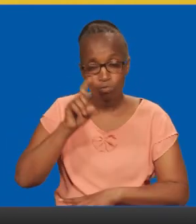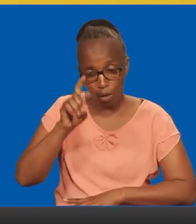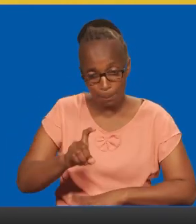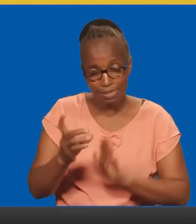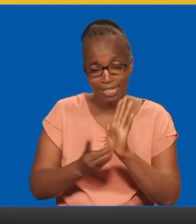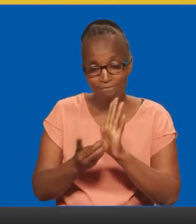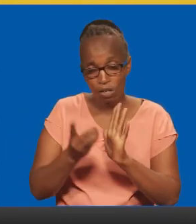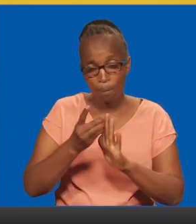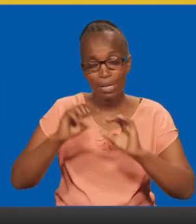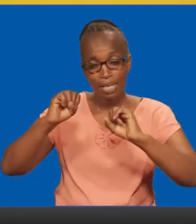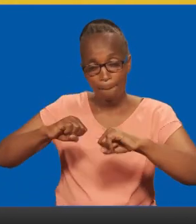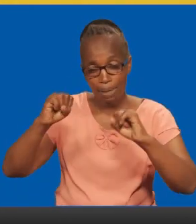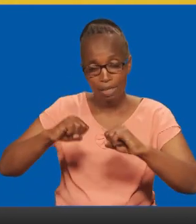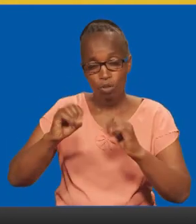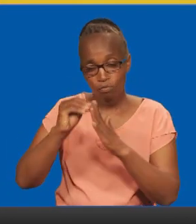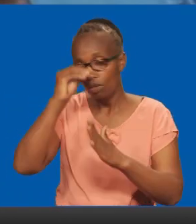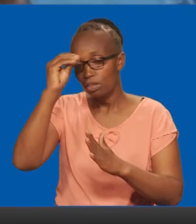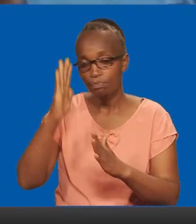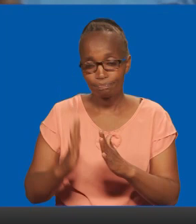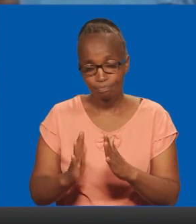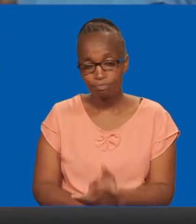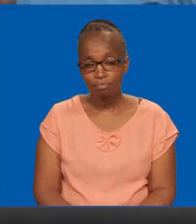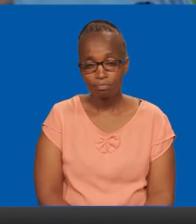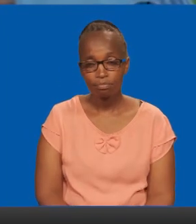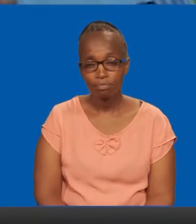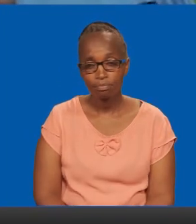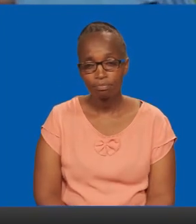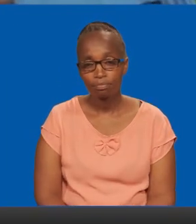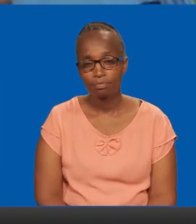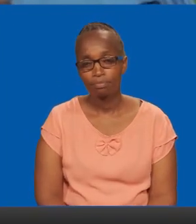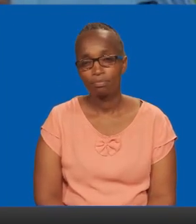must develop the capacity of our children. Anthony Odiani, Undugu TV.